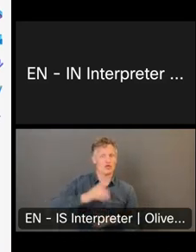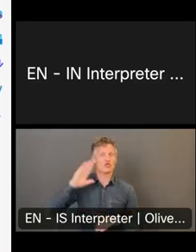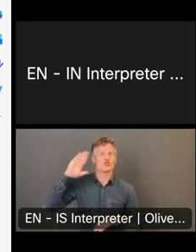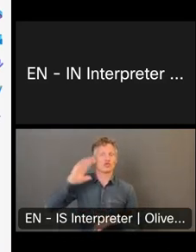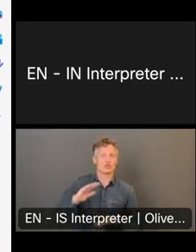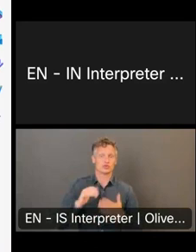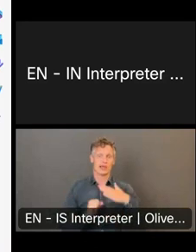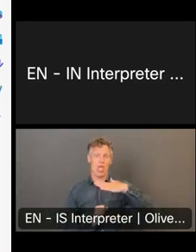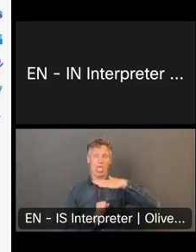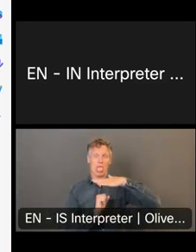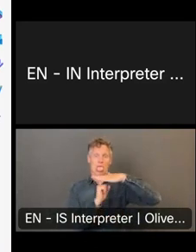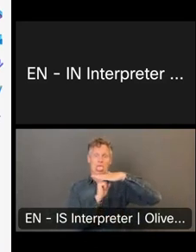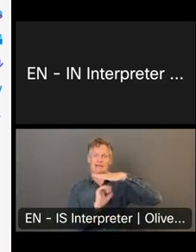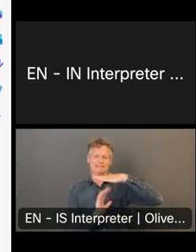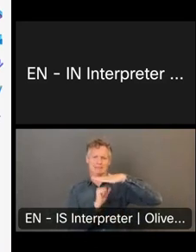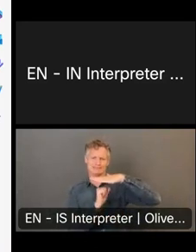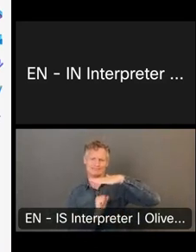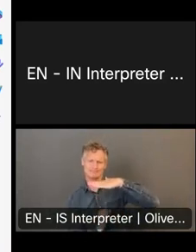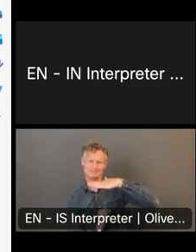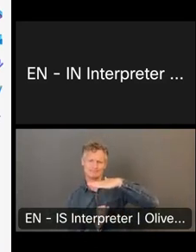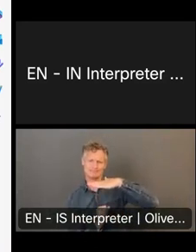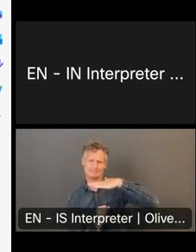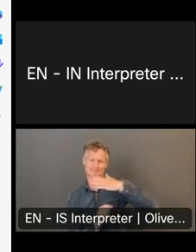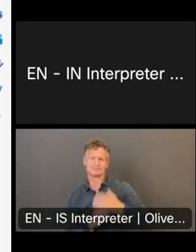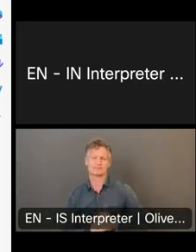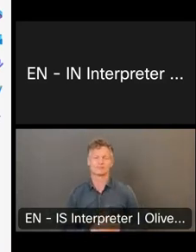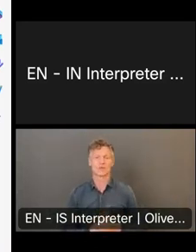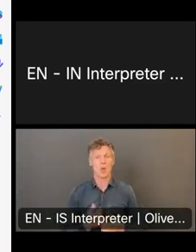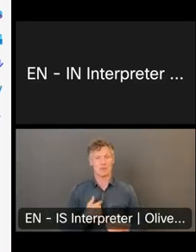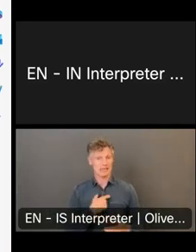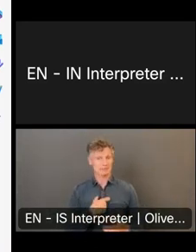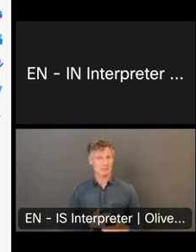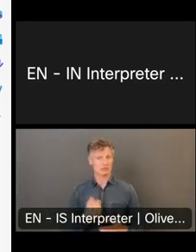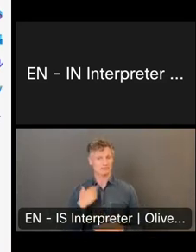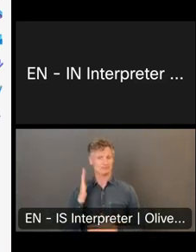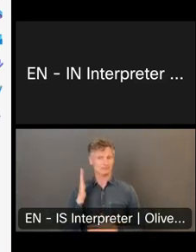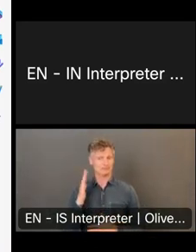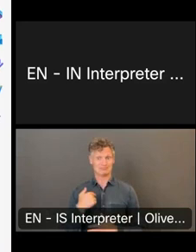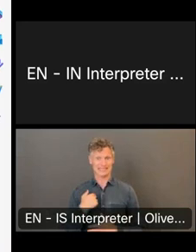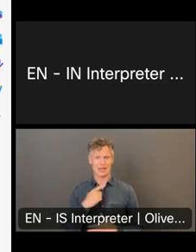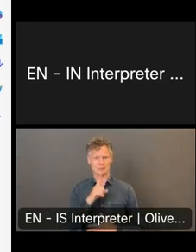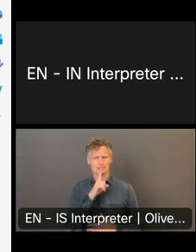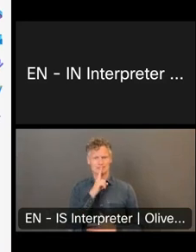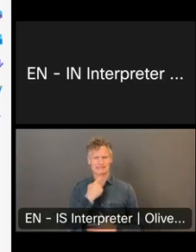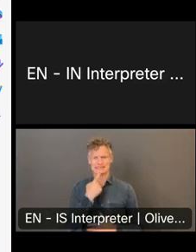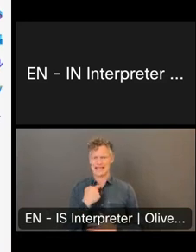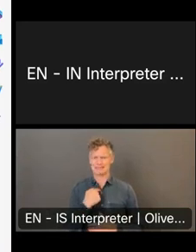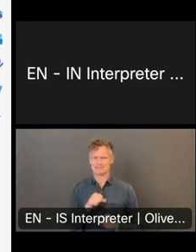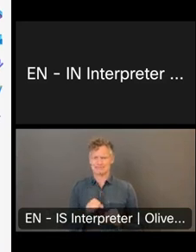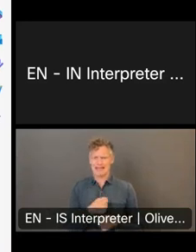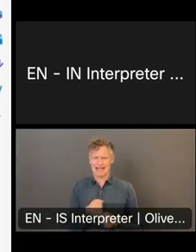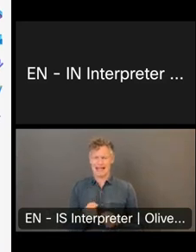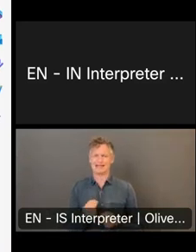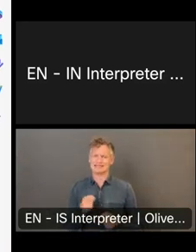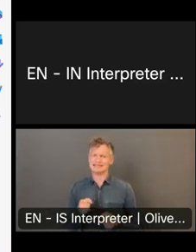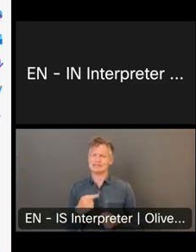implicatures. So if the speaker is supposed to not say what they can't, then they're taken to have uttered the